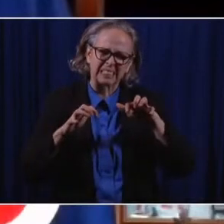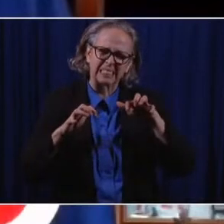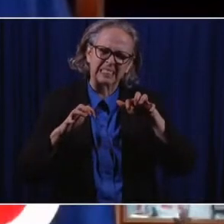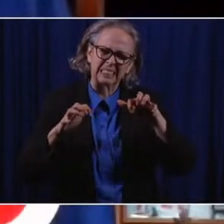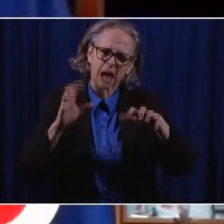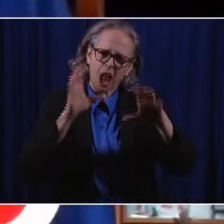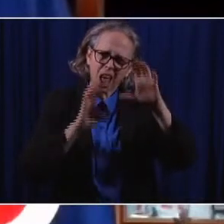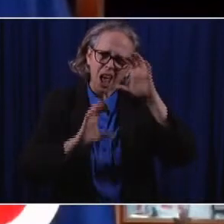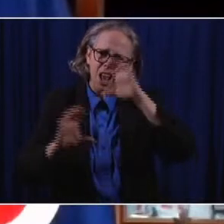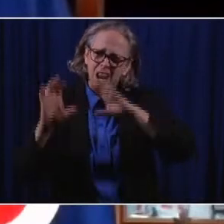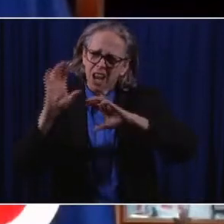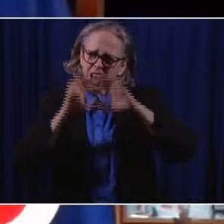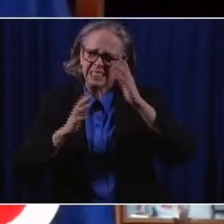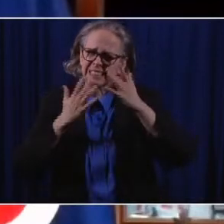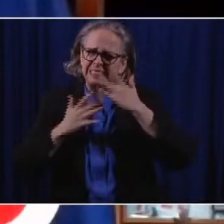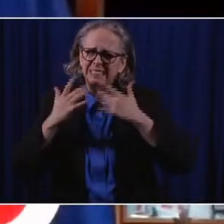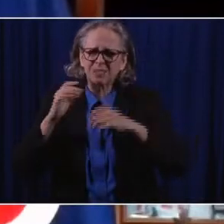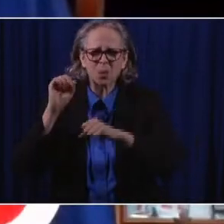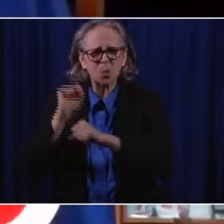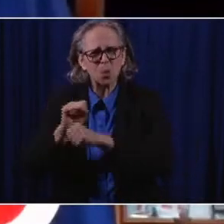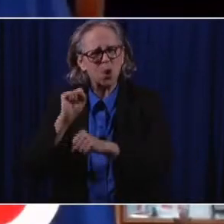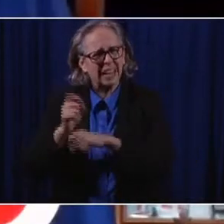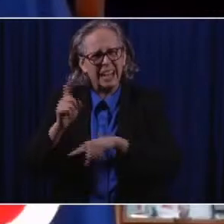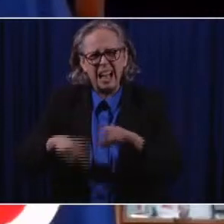change. Maybe it's